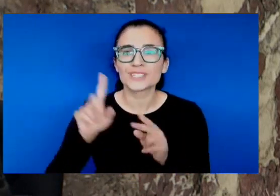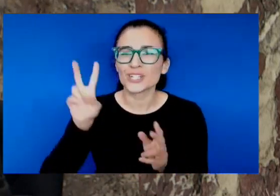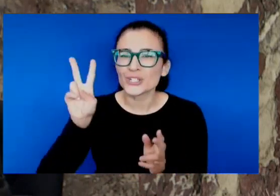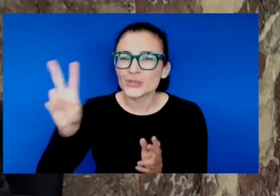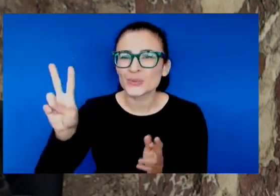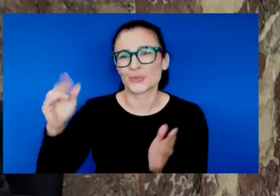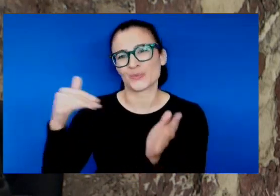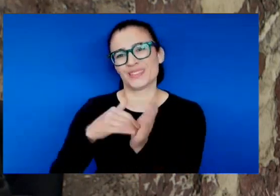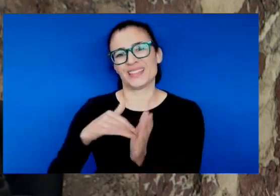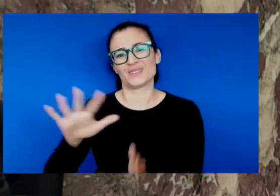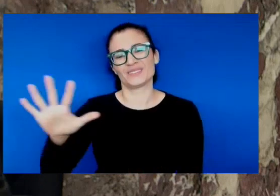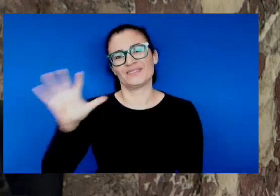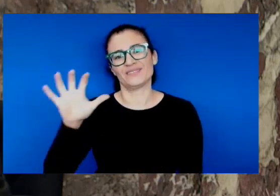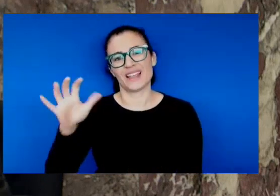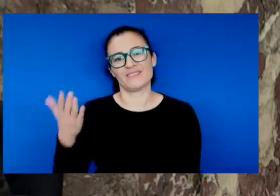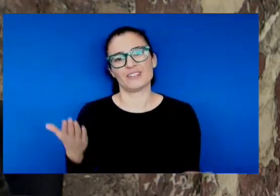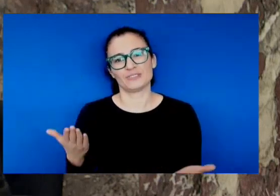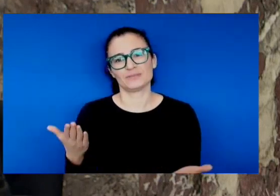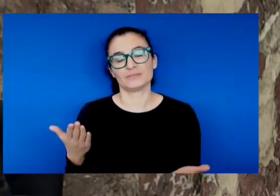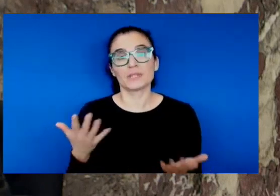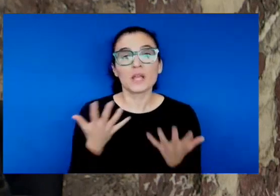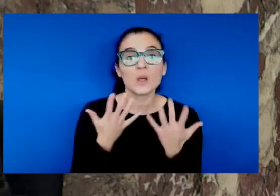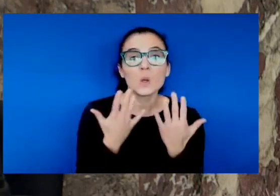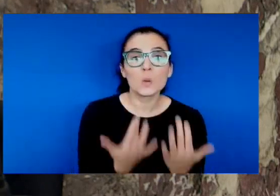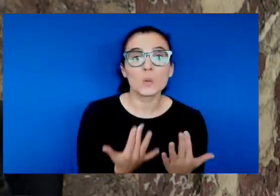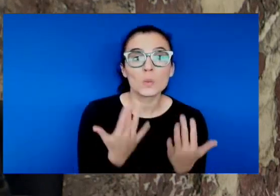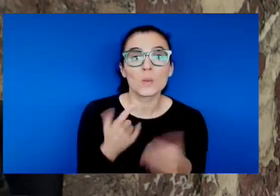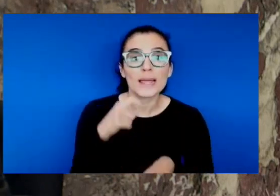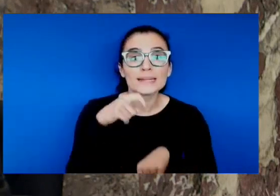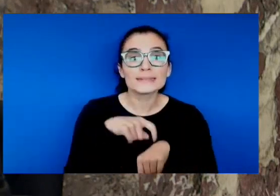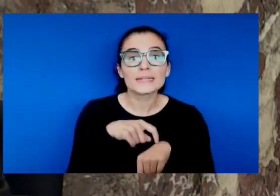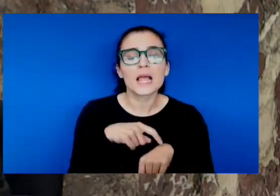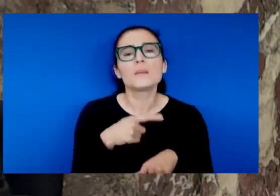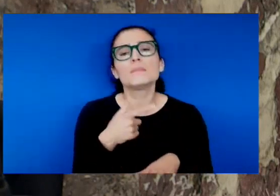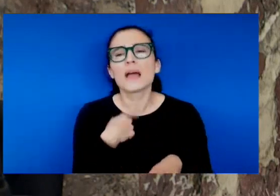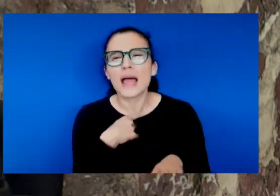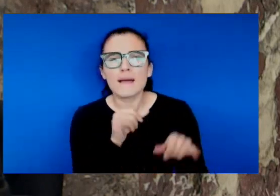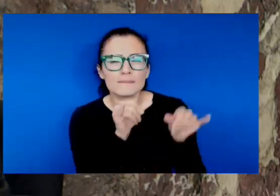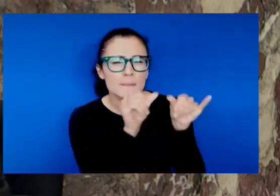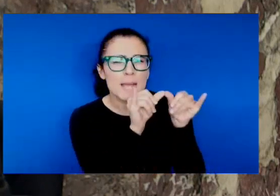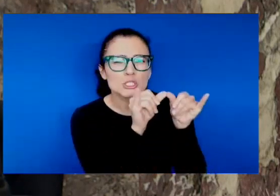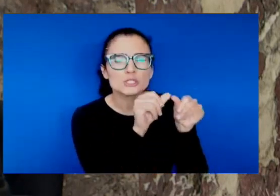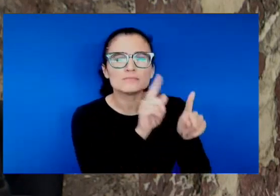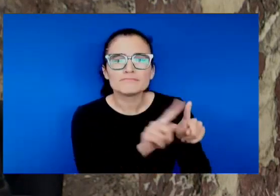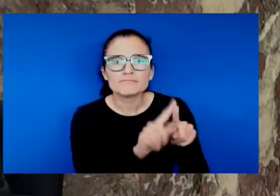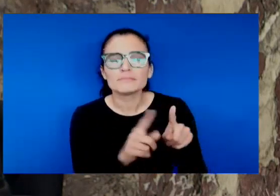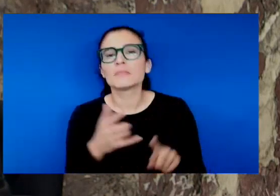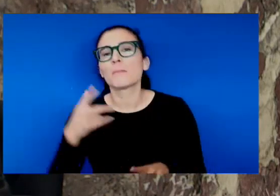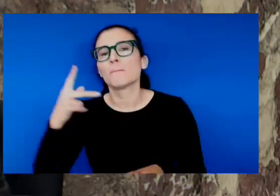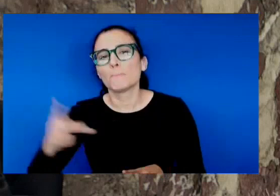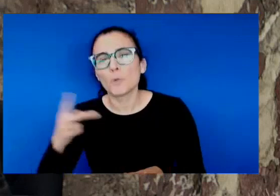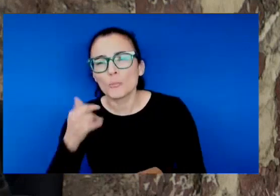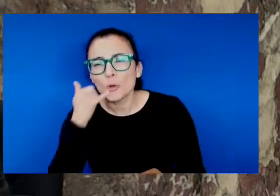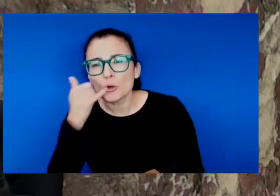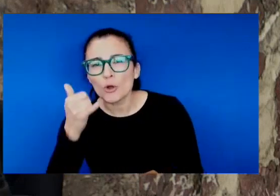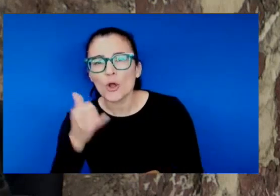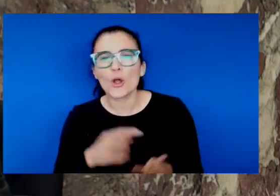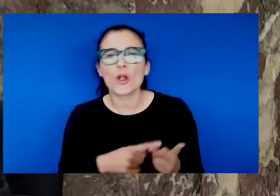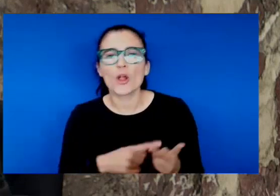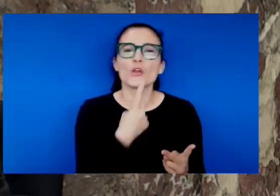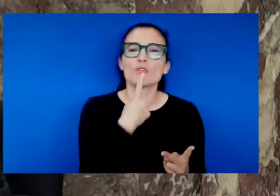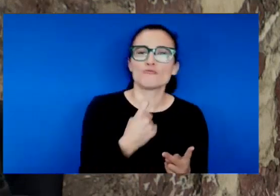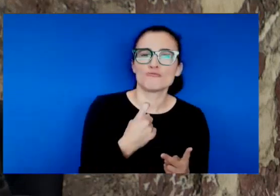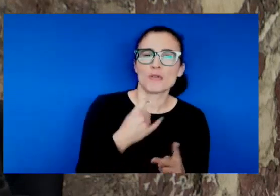critical aspects of care, including responses to purple and red calls, Honourable Speaker, reduce those wait times in a time when the population of British Columbia has risen